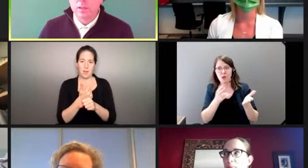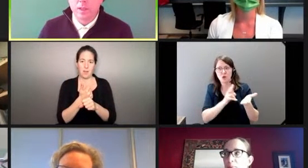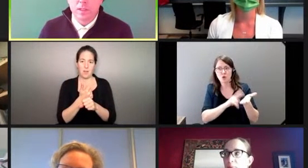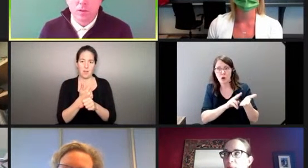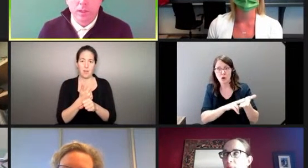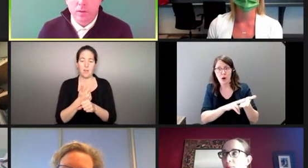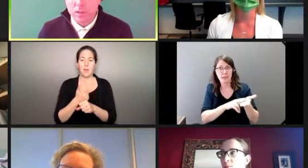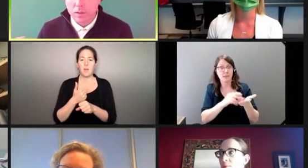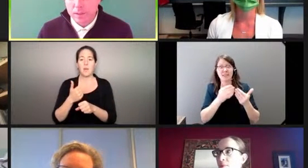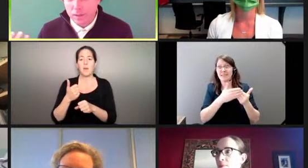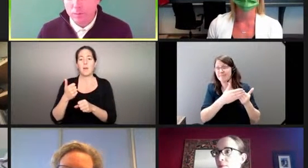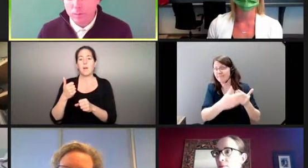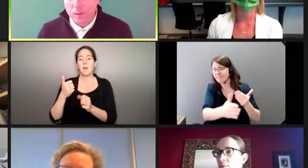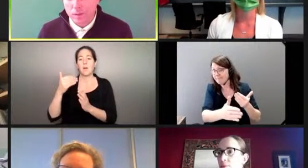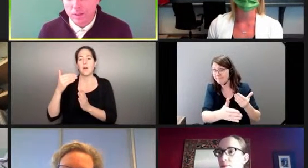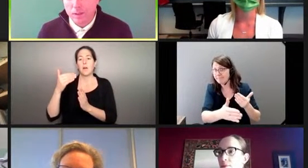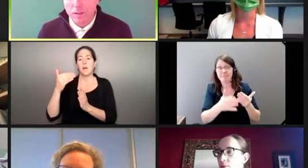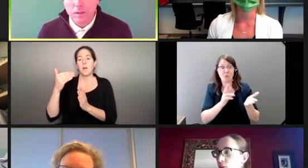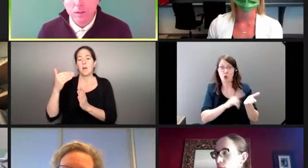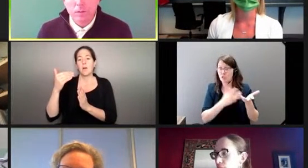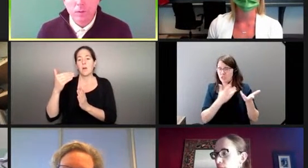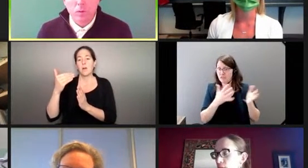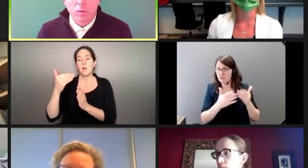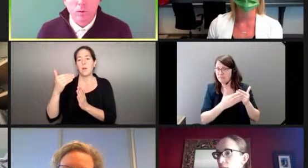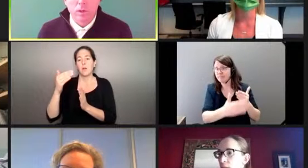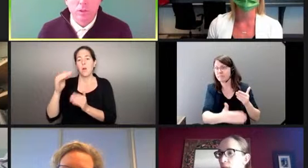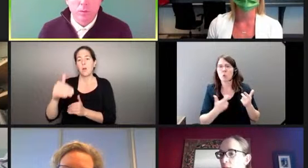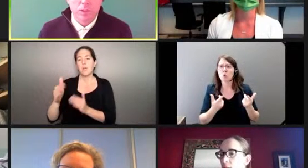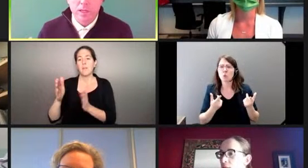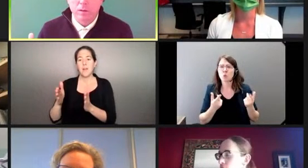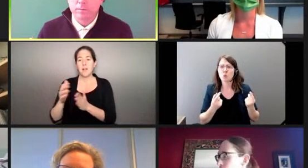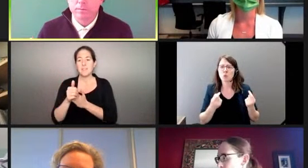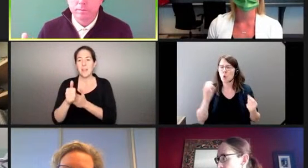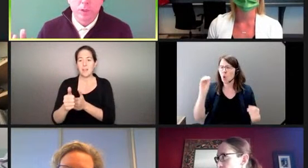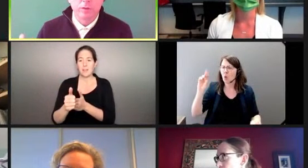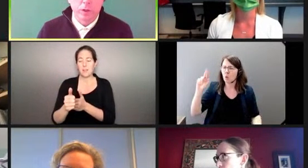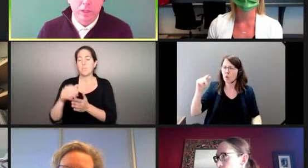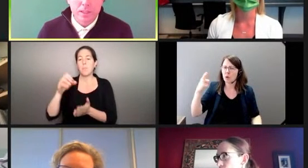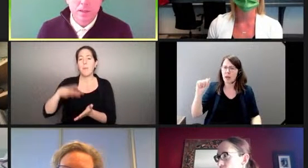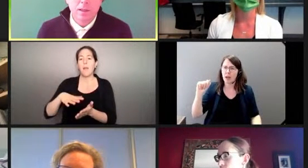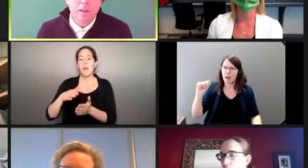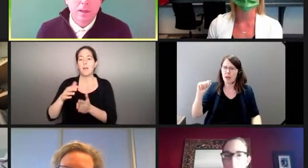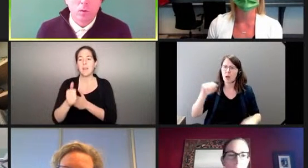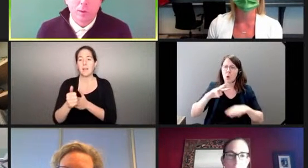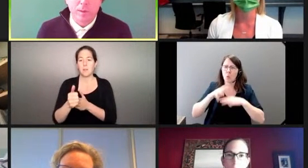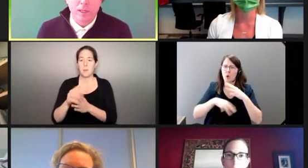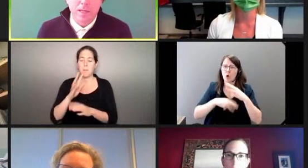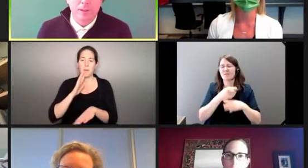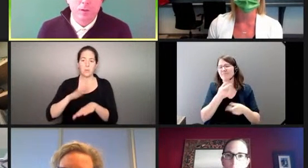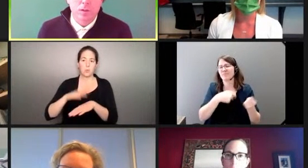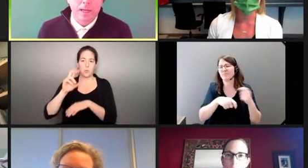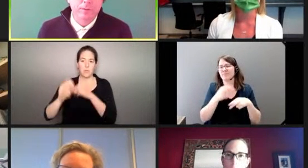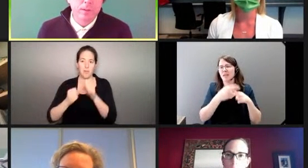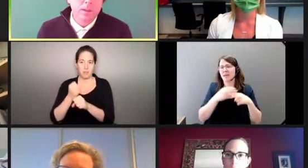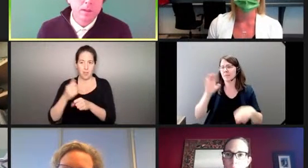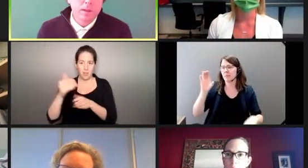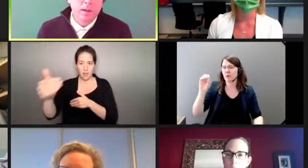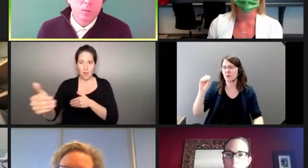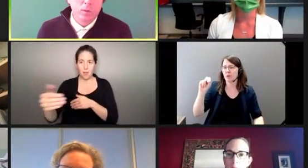at this the next 30 years, and obviously with the Orga World contract, which is now Convertus, only being 10 years